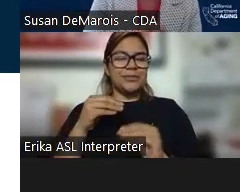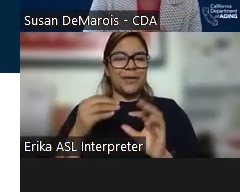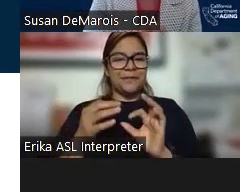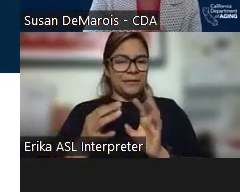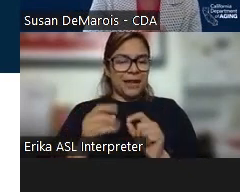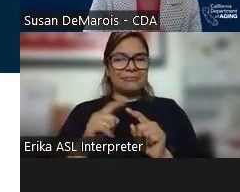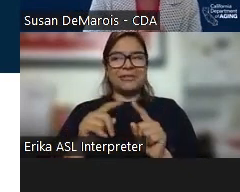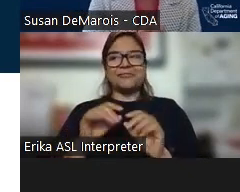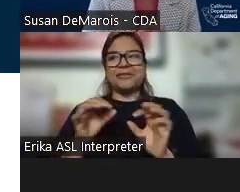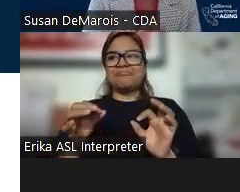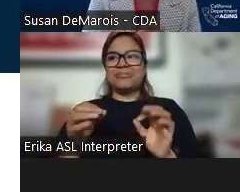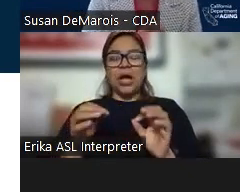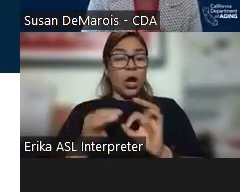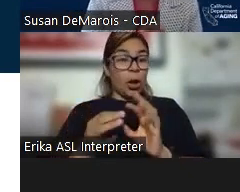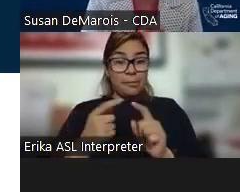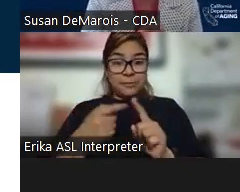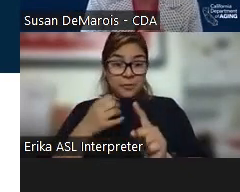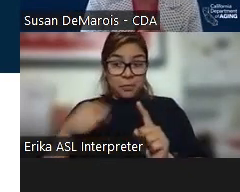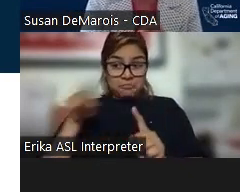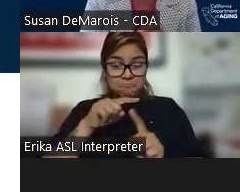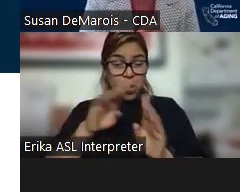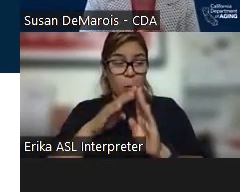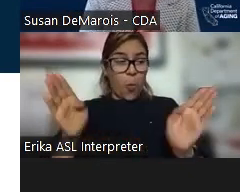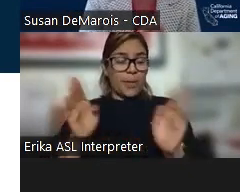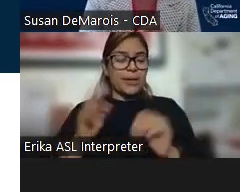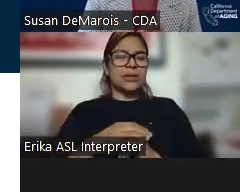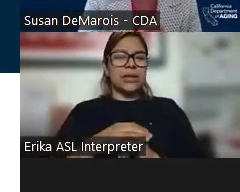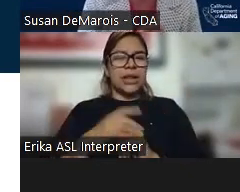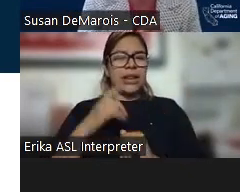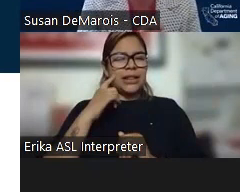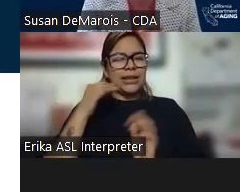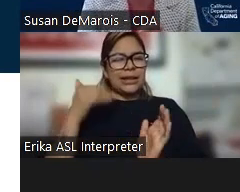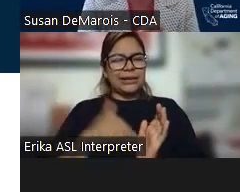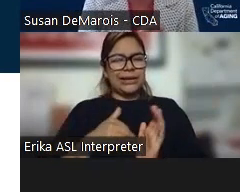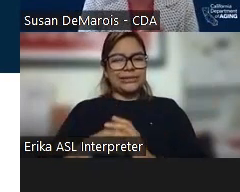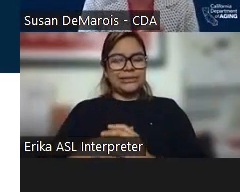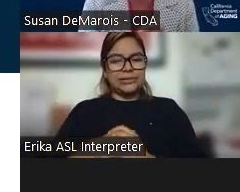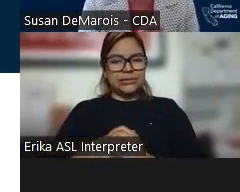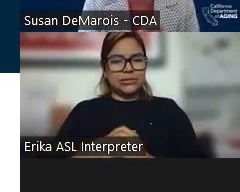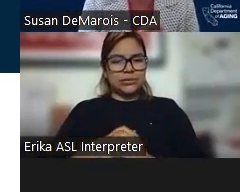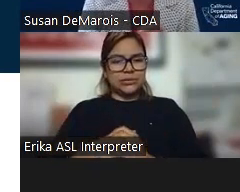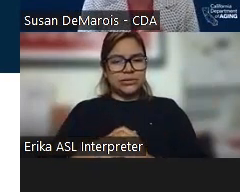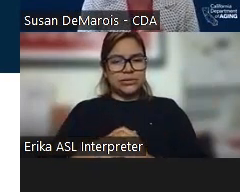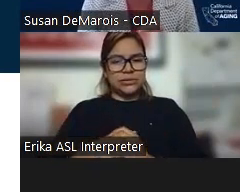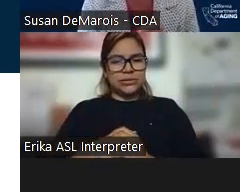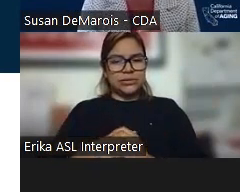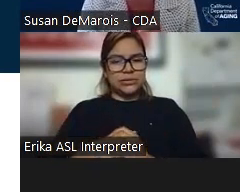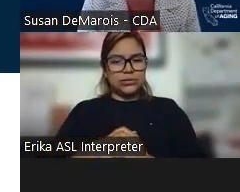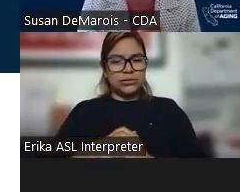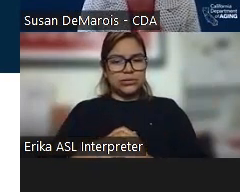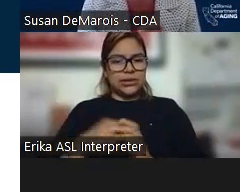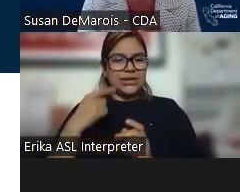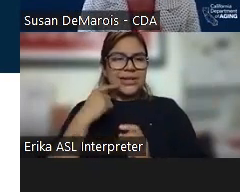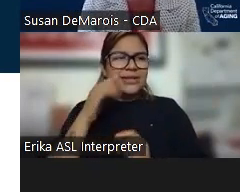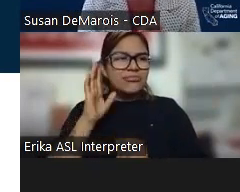be happening. I think it's October 20. We'll put it in the chat, October but 25th. Say that